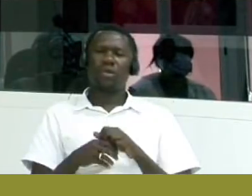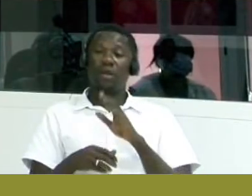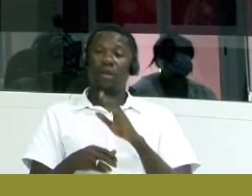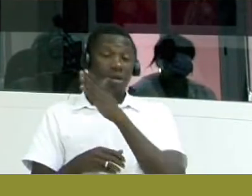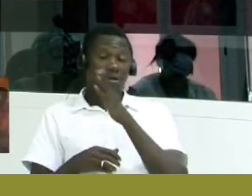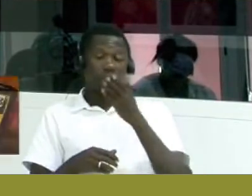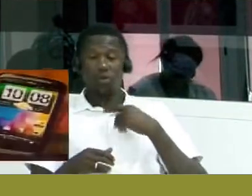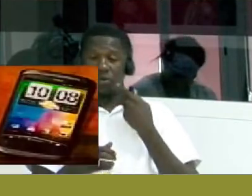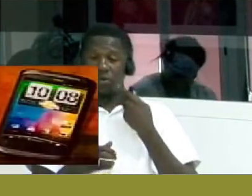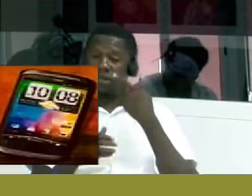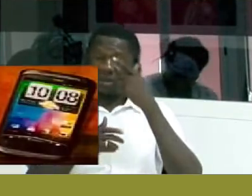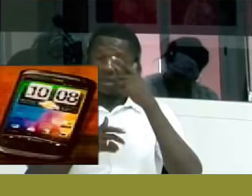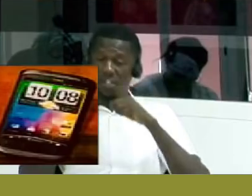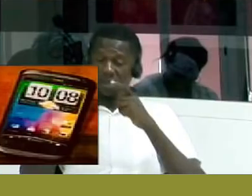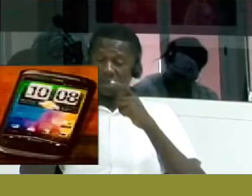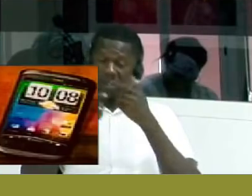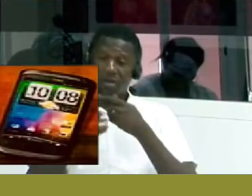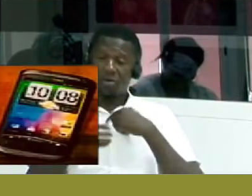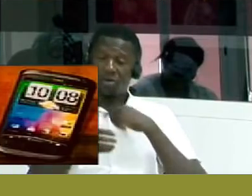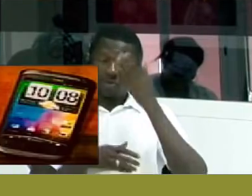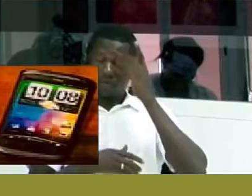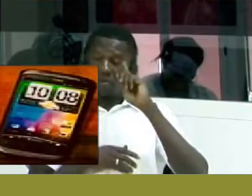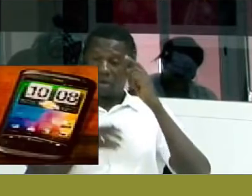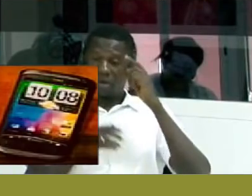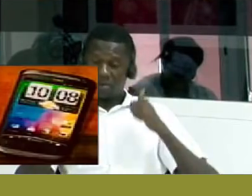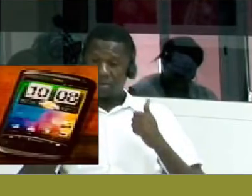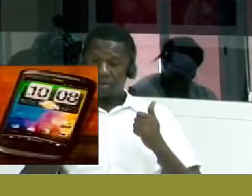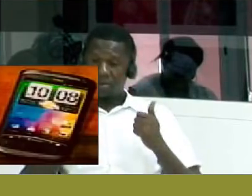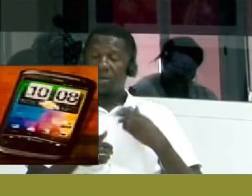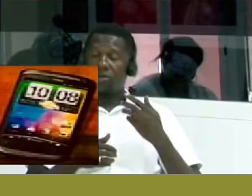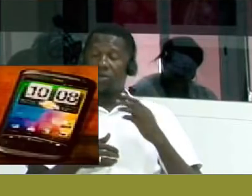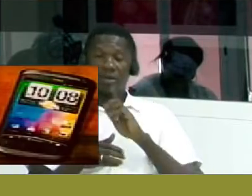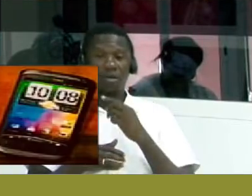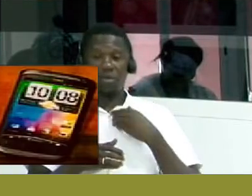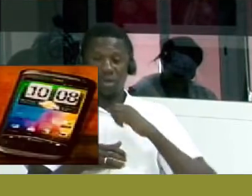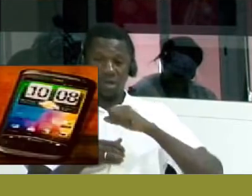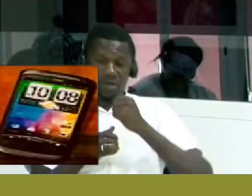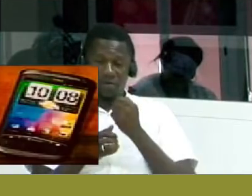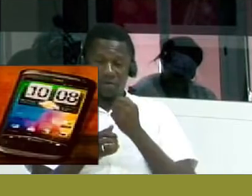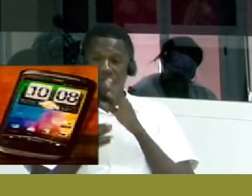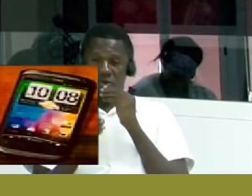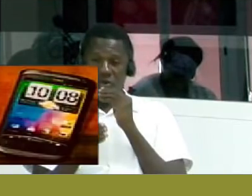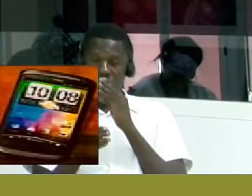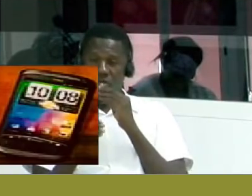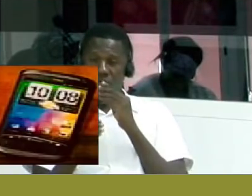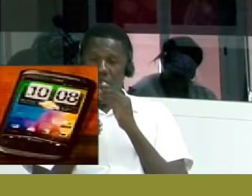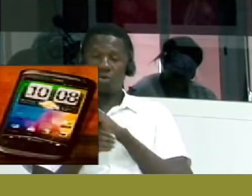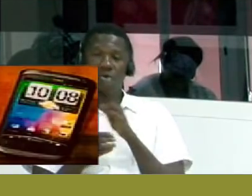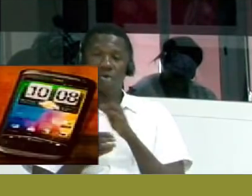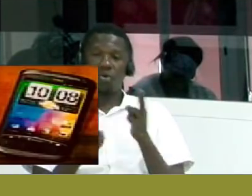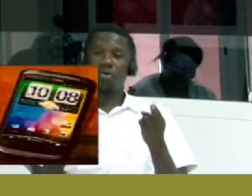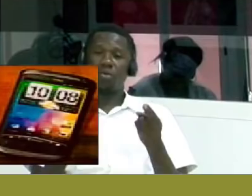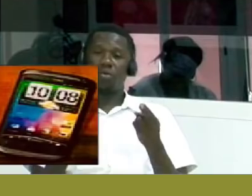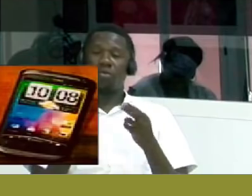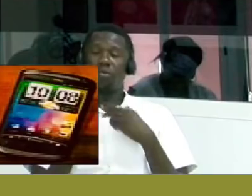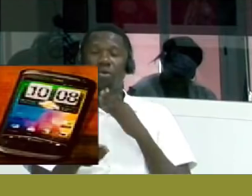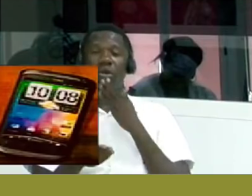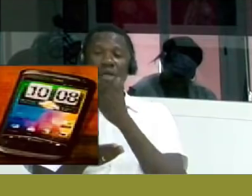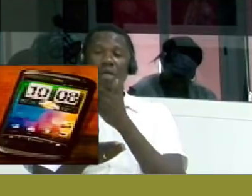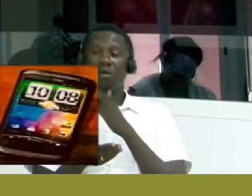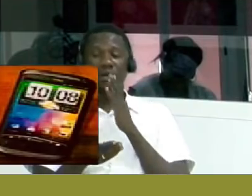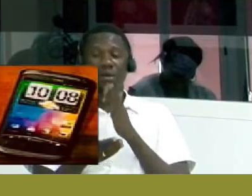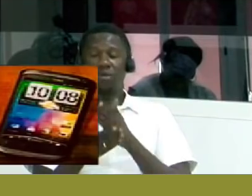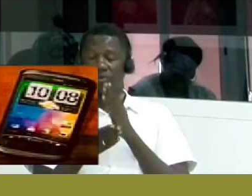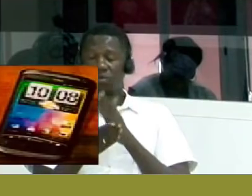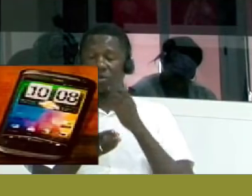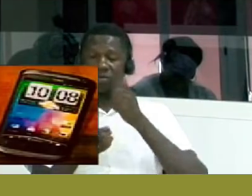in the system and knows what was happening, it's not that I am refusing to talk. No. But there was absolute fear,